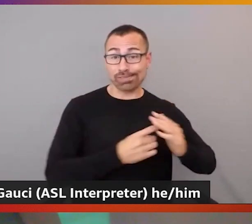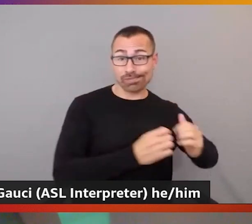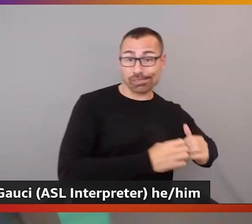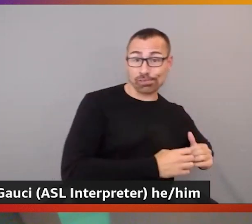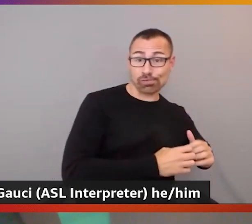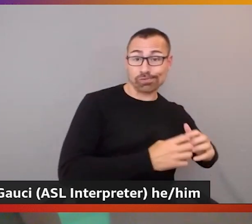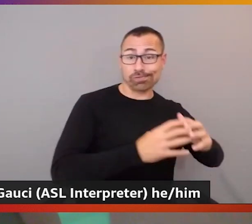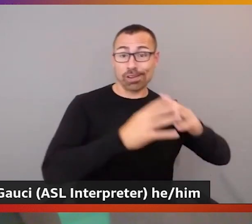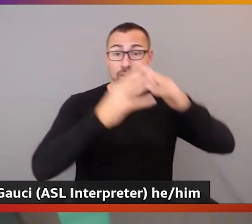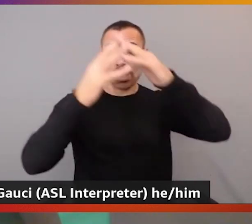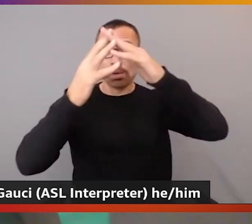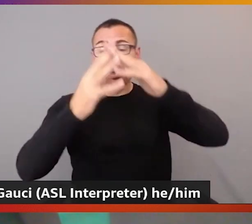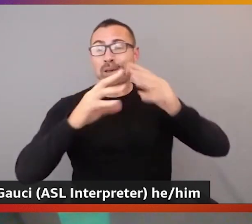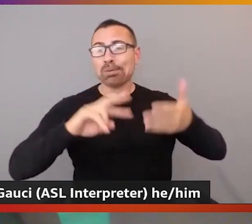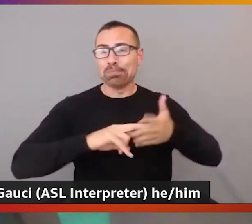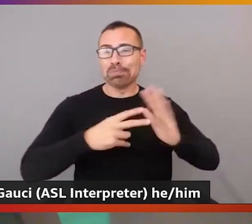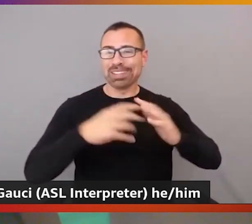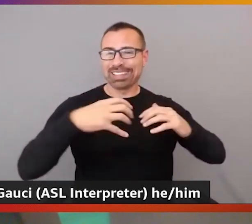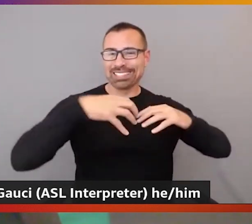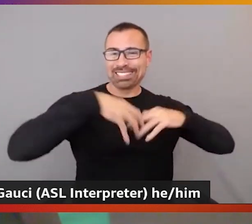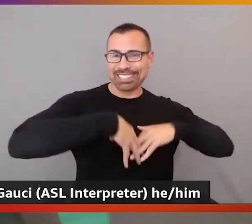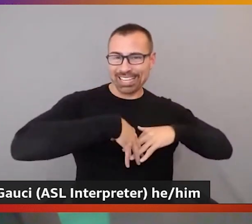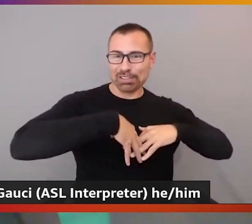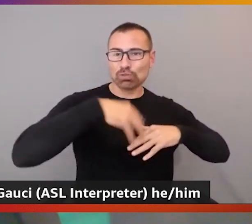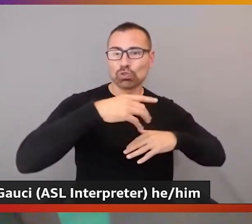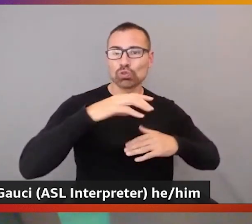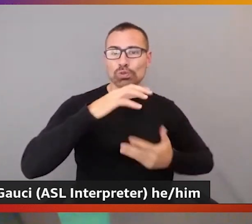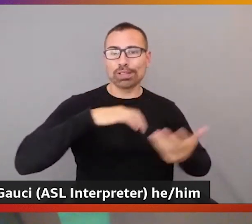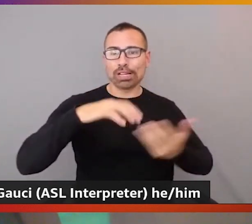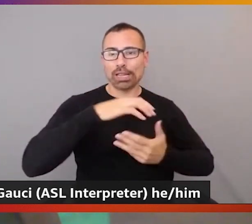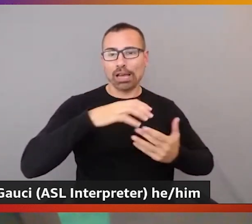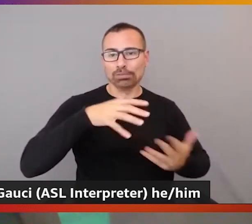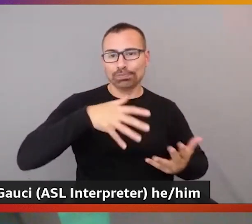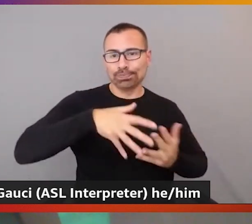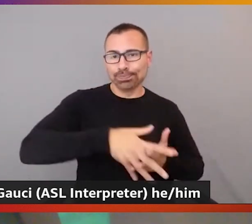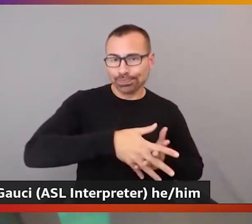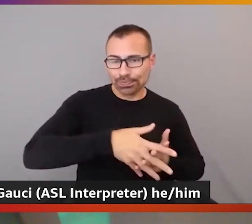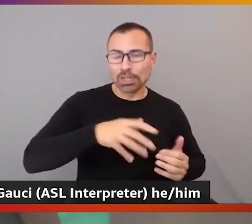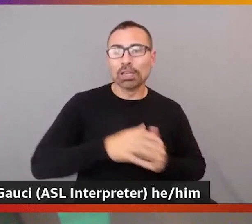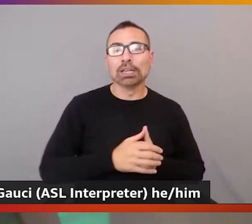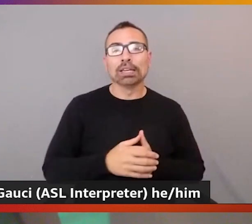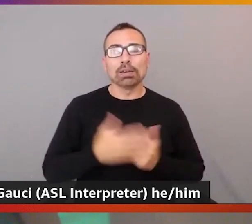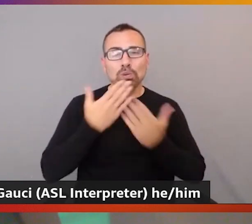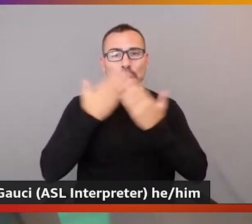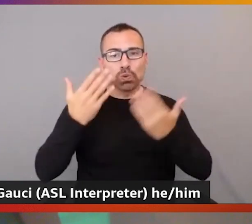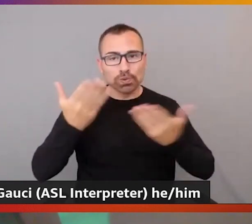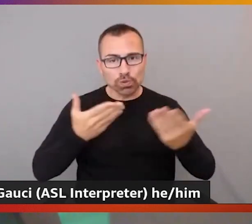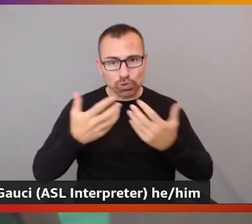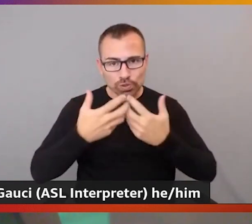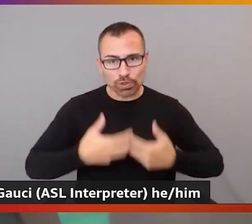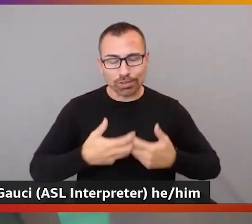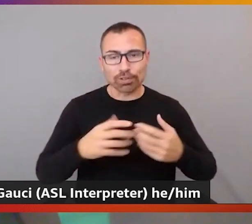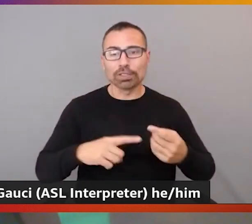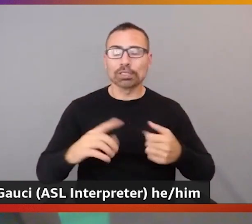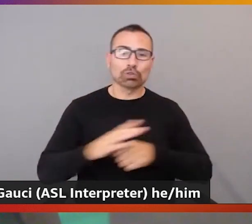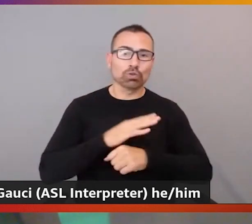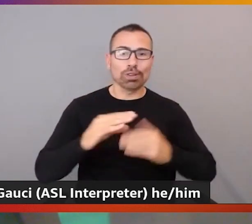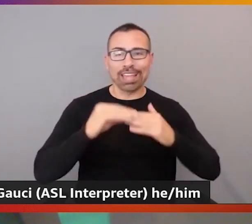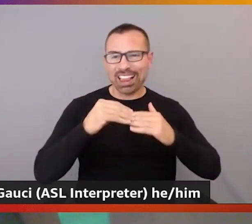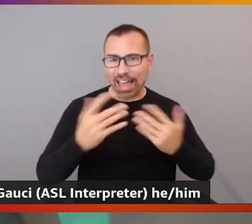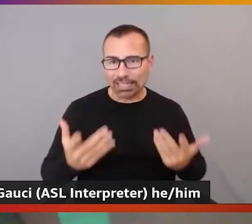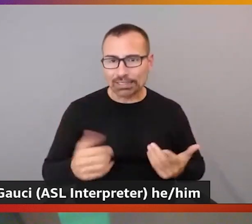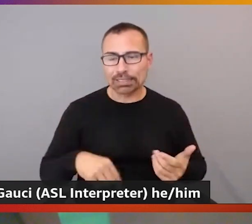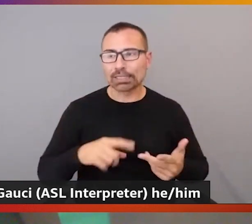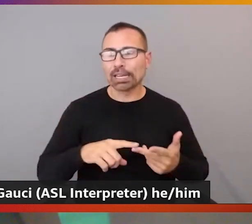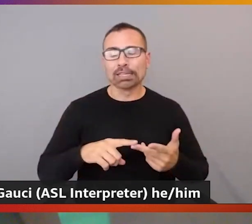native to leverage the cloud, right? It's serverless, it's fully elastic, and it delivers a simple